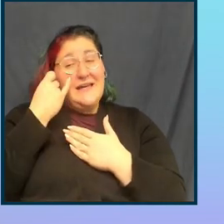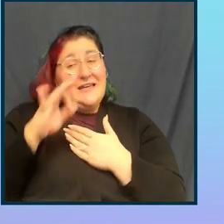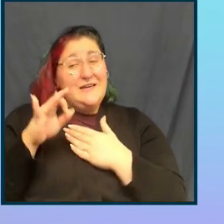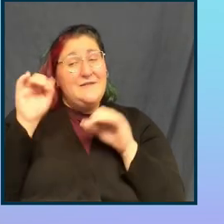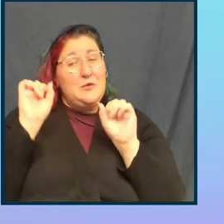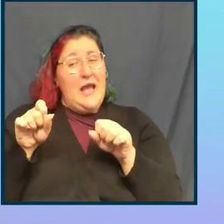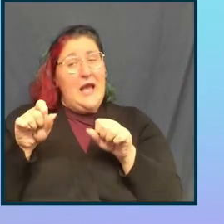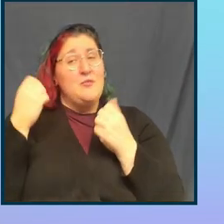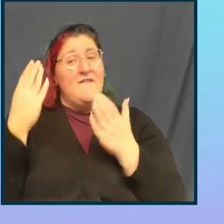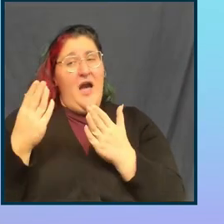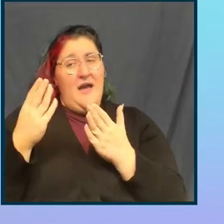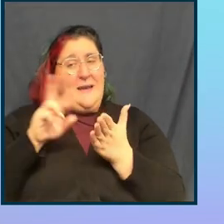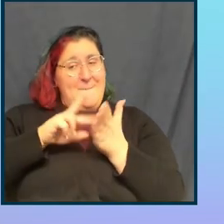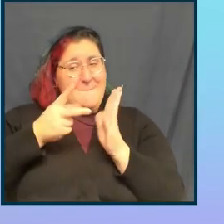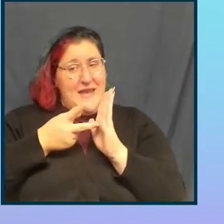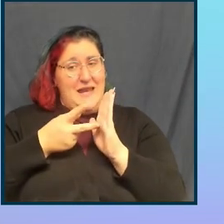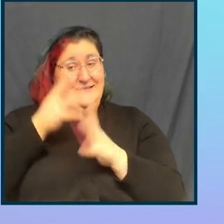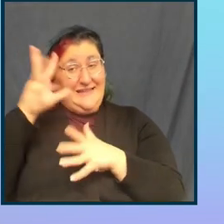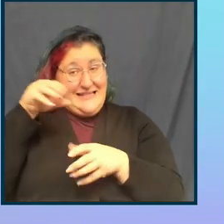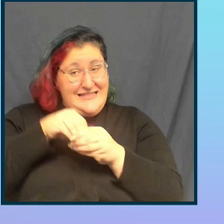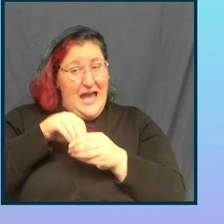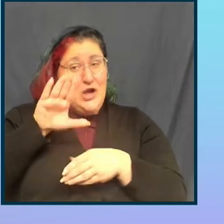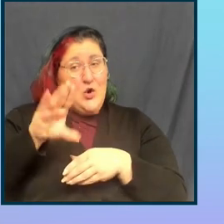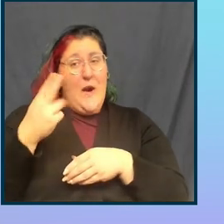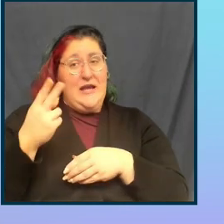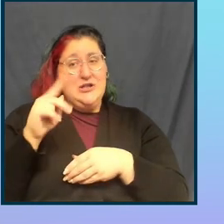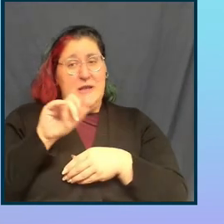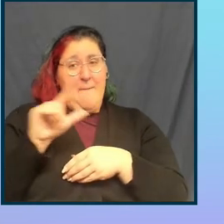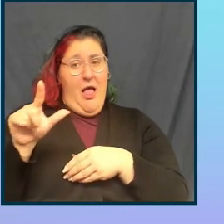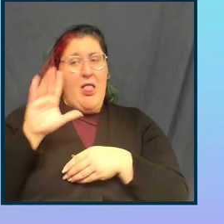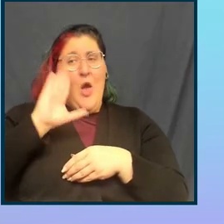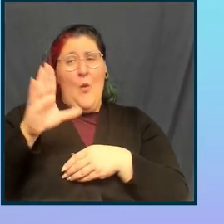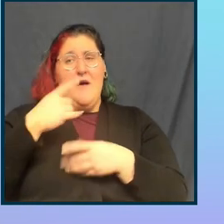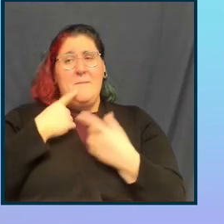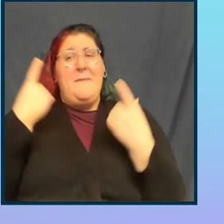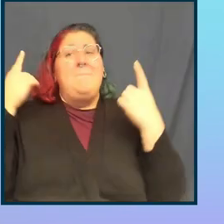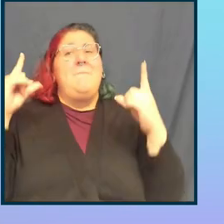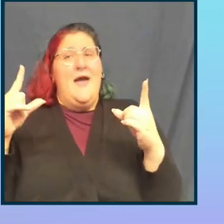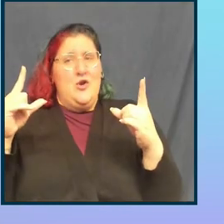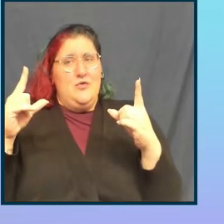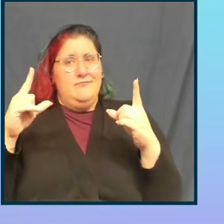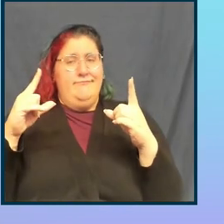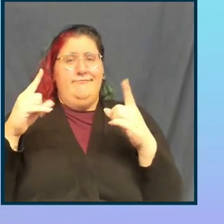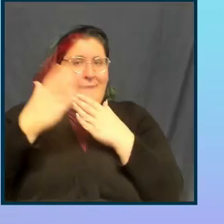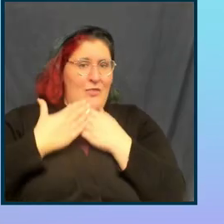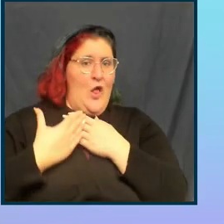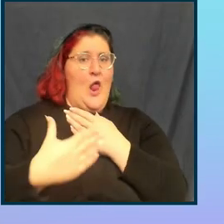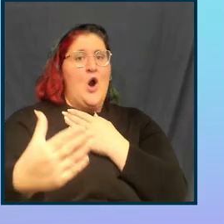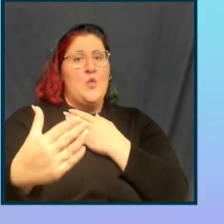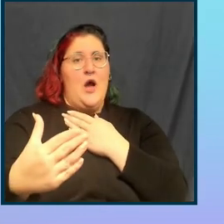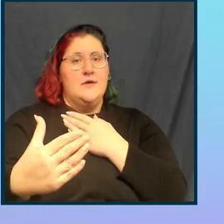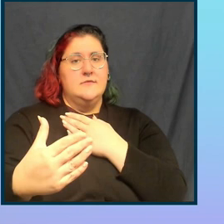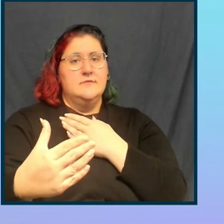the HTML, this will be better in the long run and in the kind of more global way to think about the